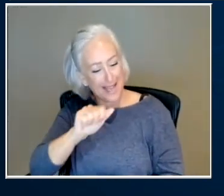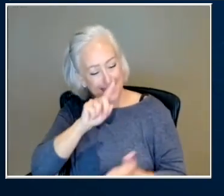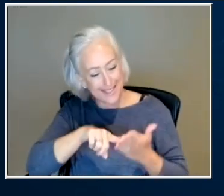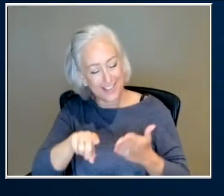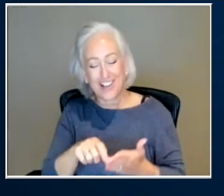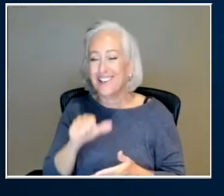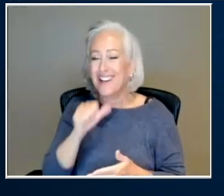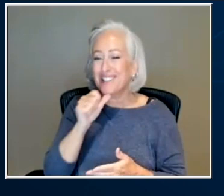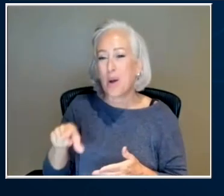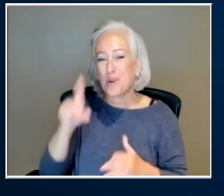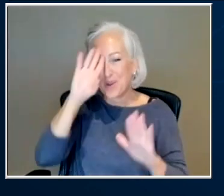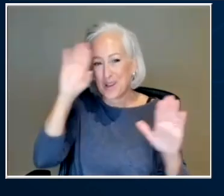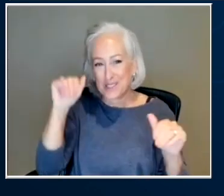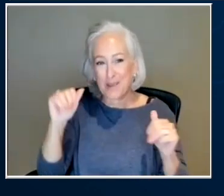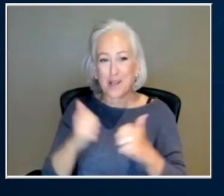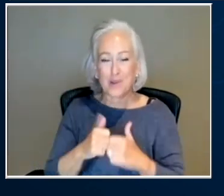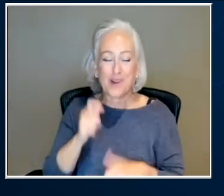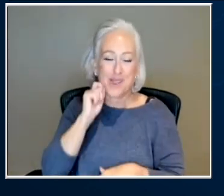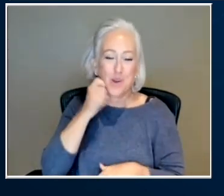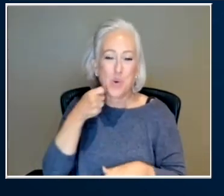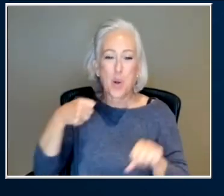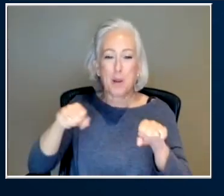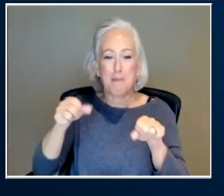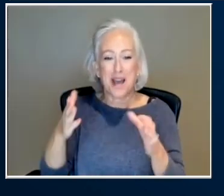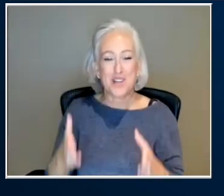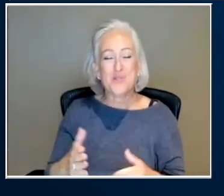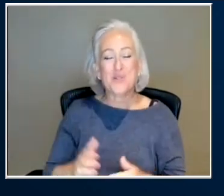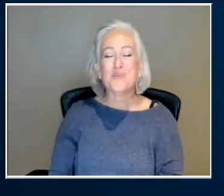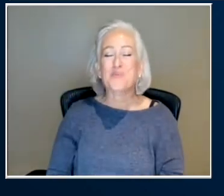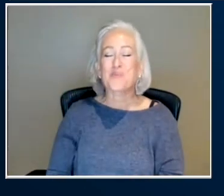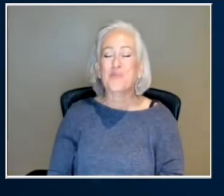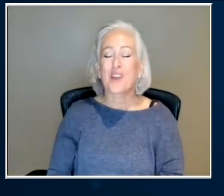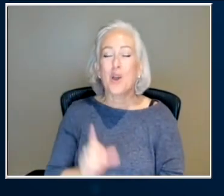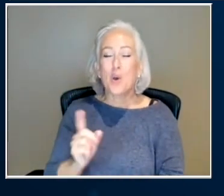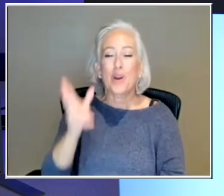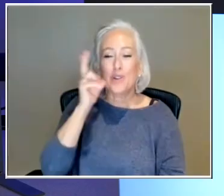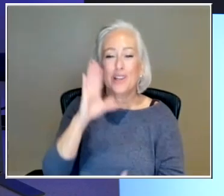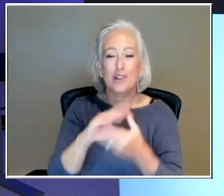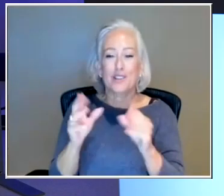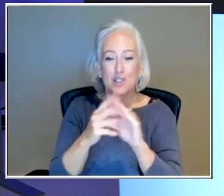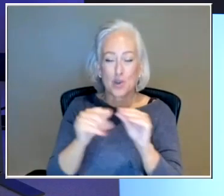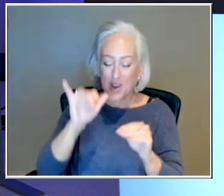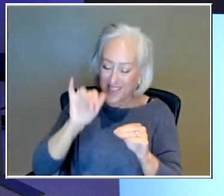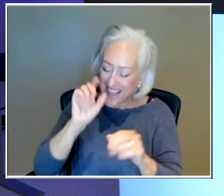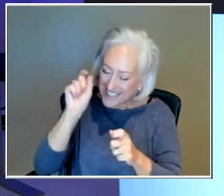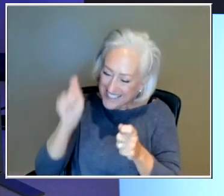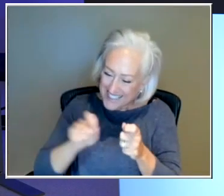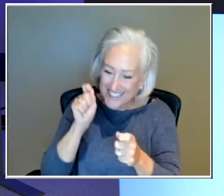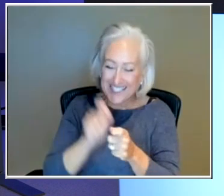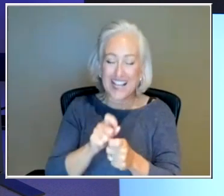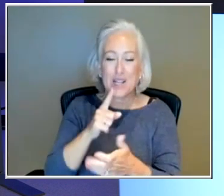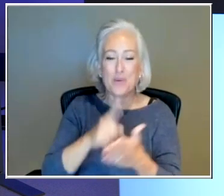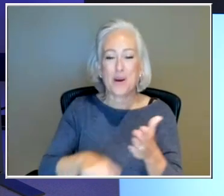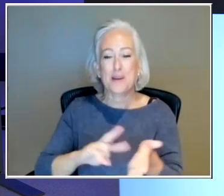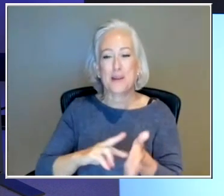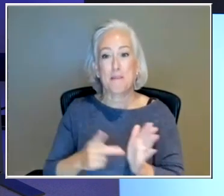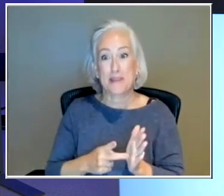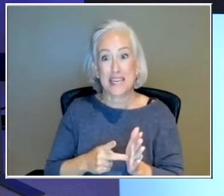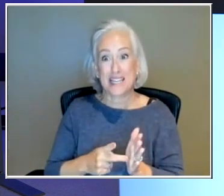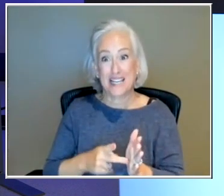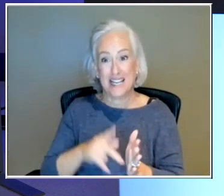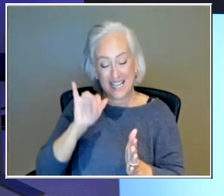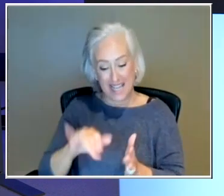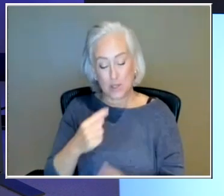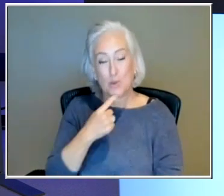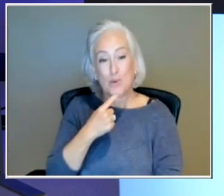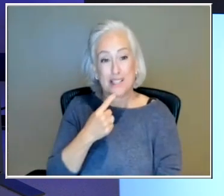cool bikers, if you will. But when you hear that story, though, that's exactly when we talked about education at the top of the show. It's like that's exactly what we're saying. You have to